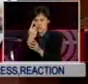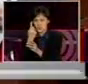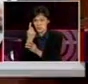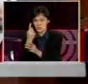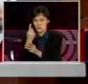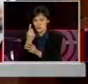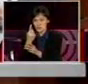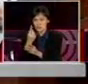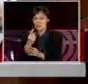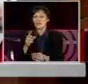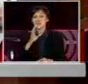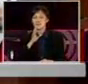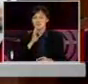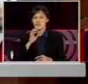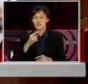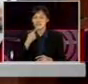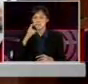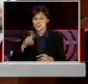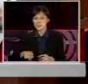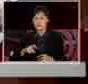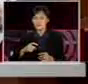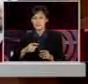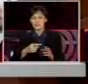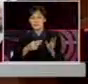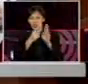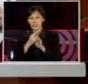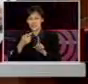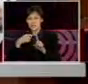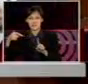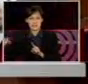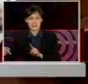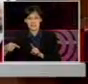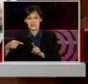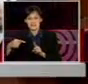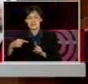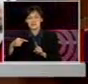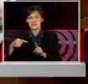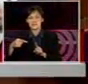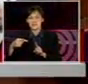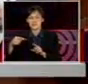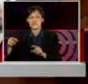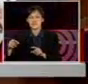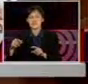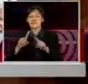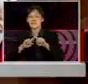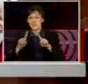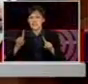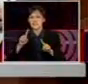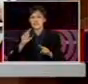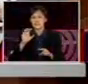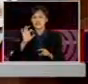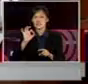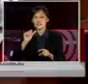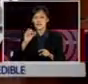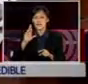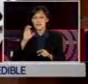now speaking of a subpoena requested by them. I hope I will be pardoned with using the word. That is a falsity, Your Honor.